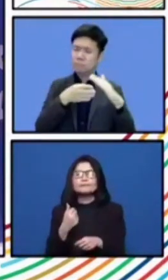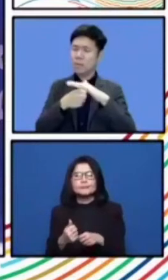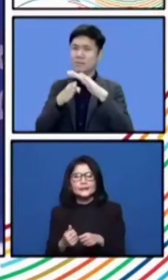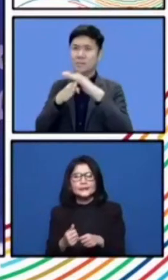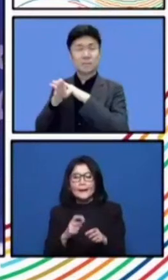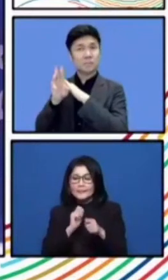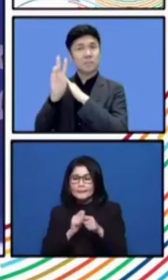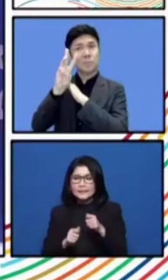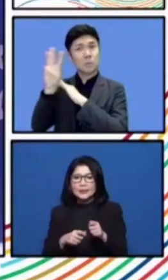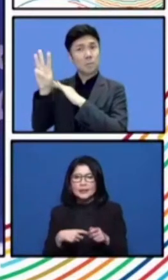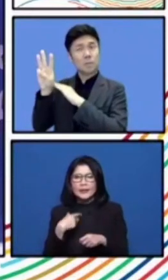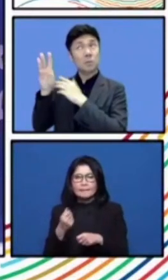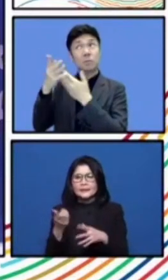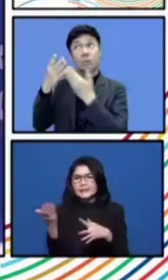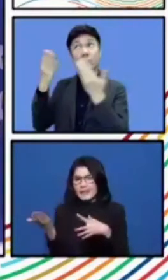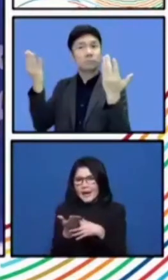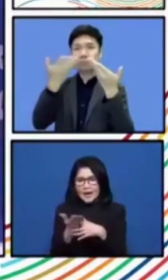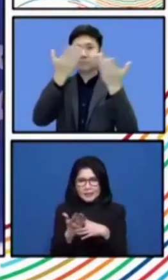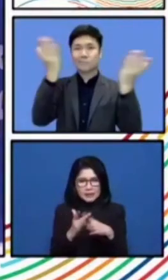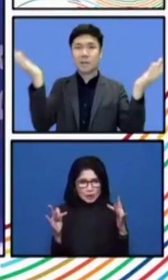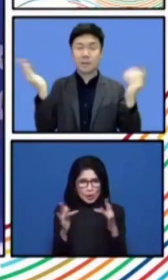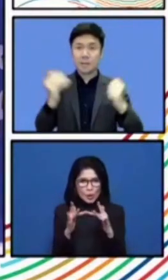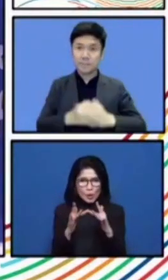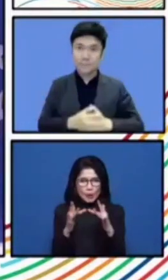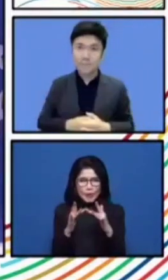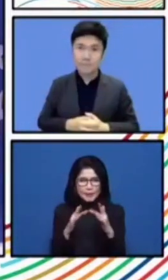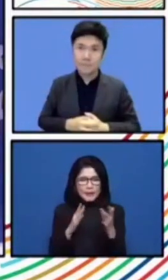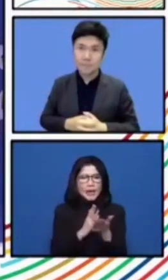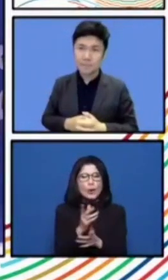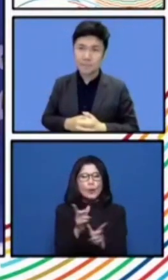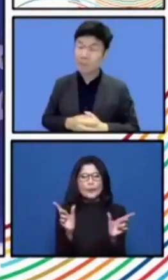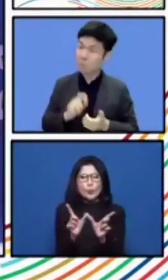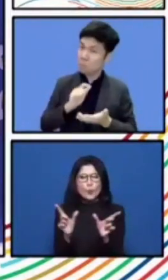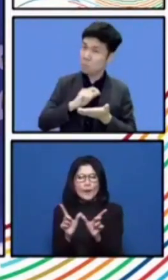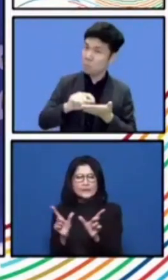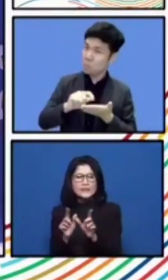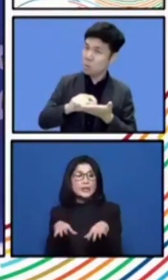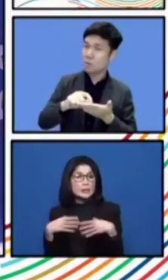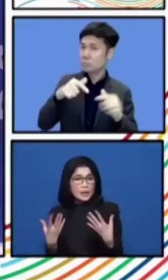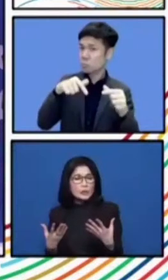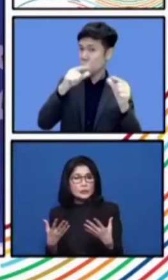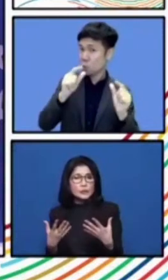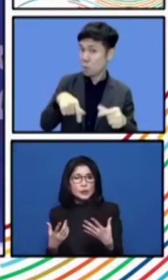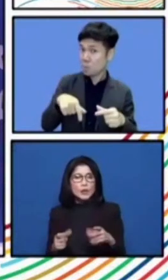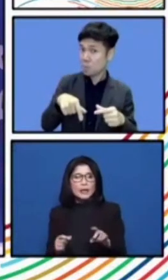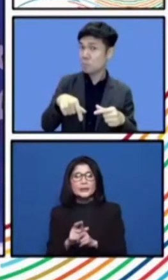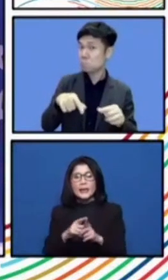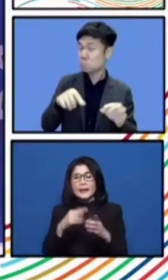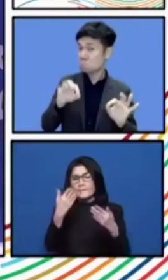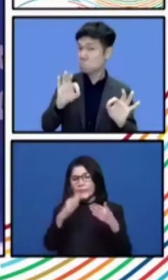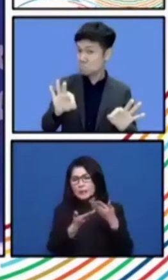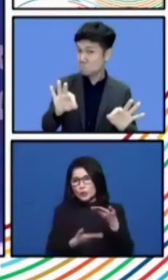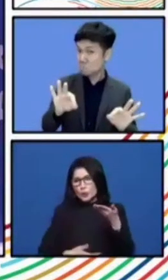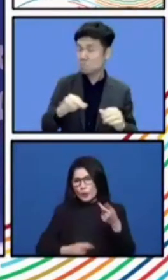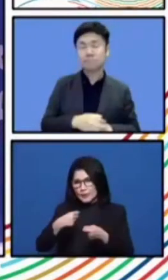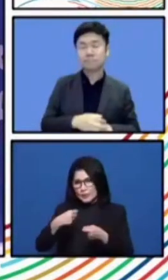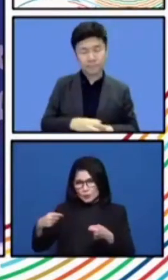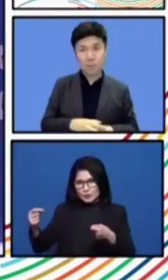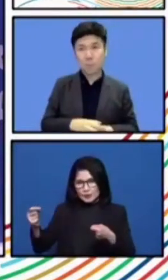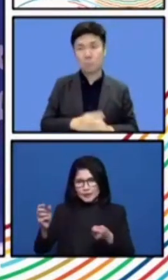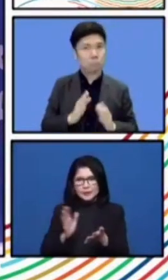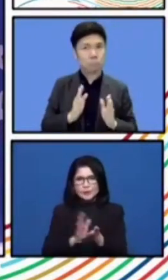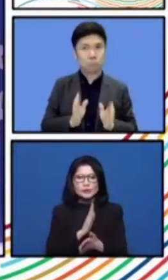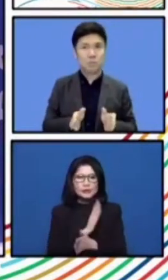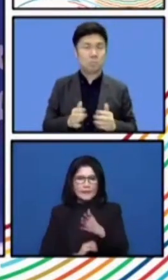other type of of written documents for people with a disability this requires a lot of training as I mentioned before